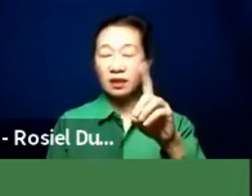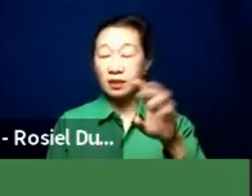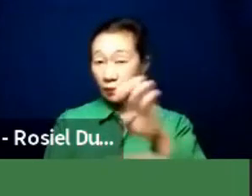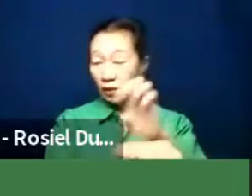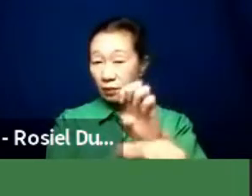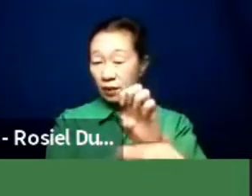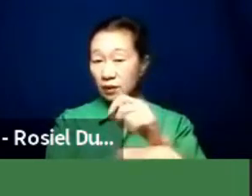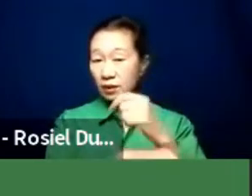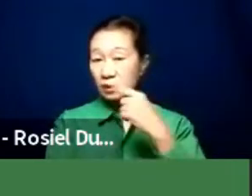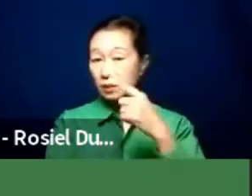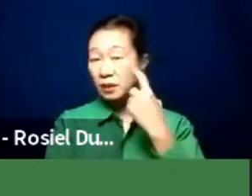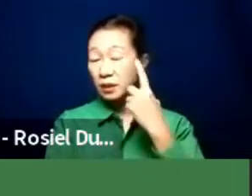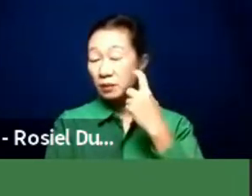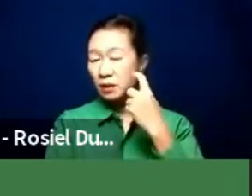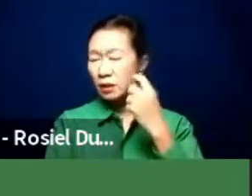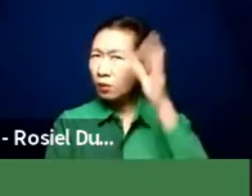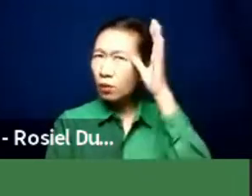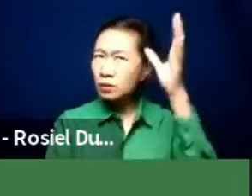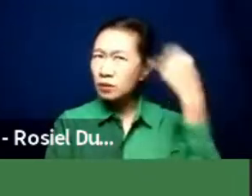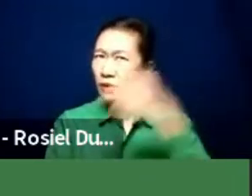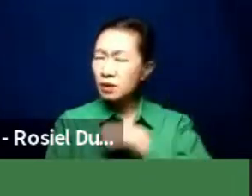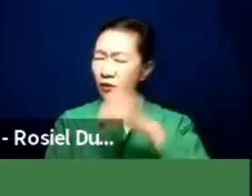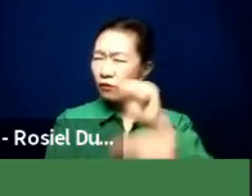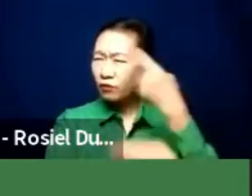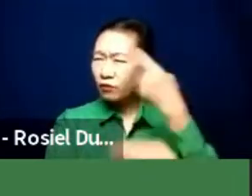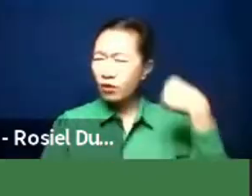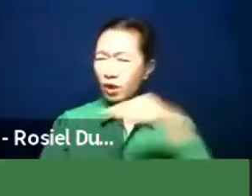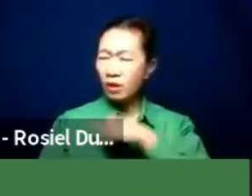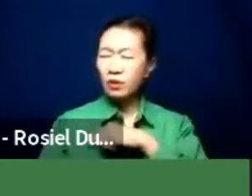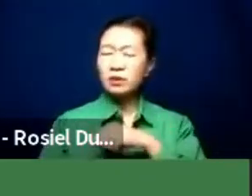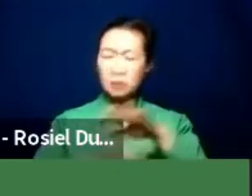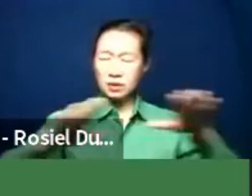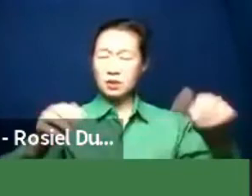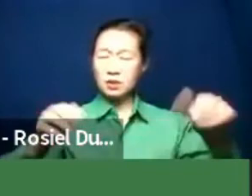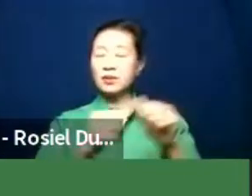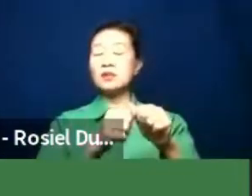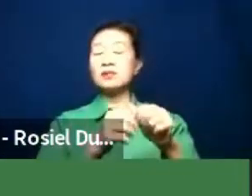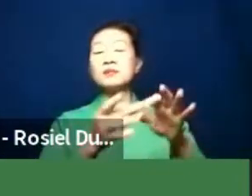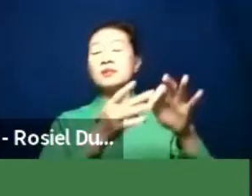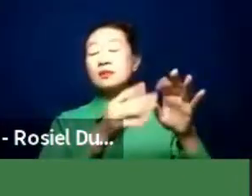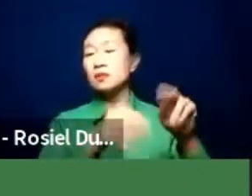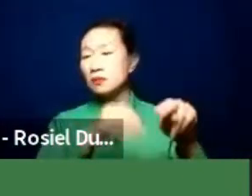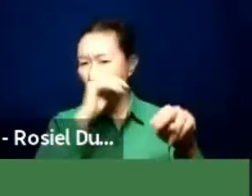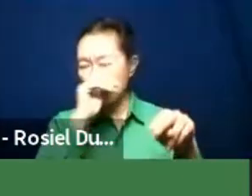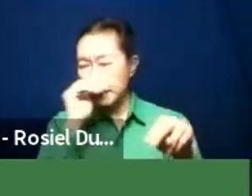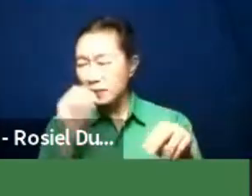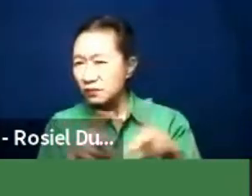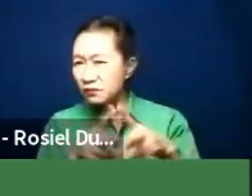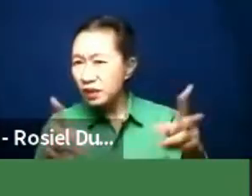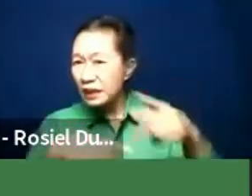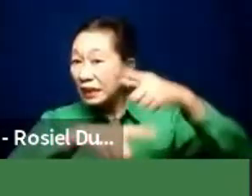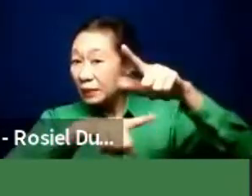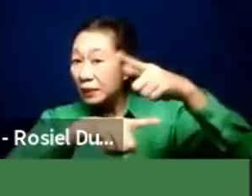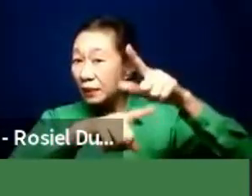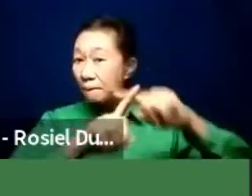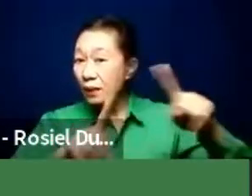yung konsepto natin ng trabaho para sa ating mga anak with special needs, sa ating students with special needs is very limited.